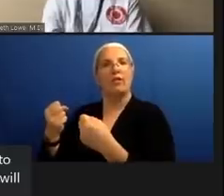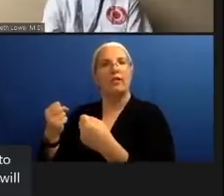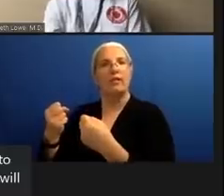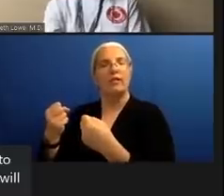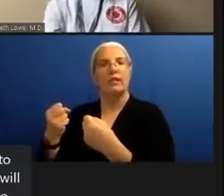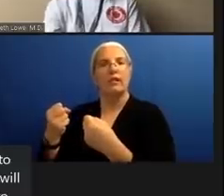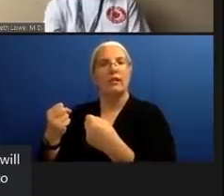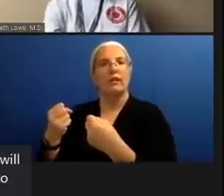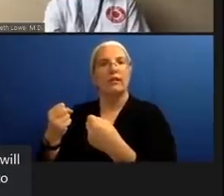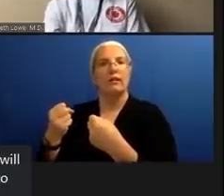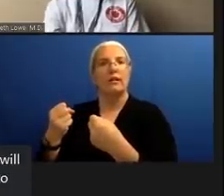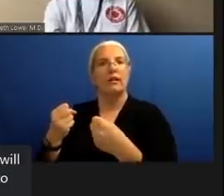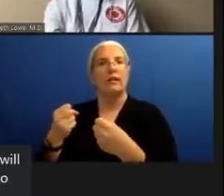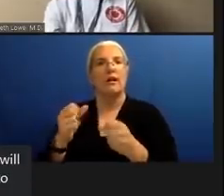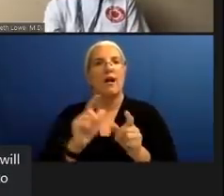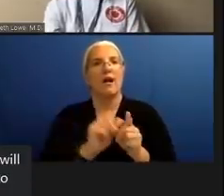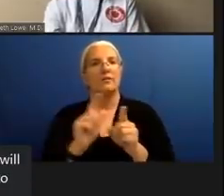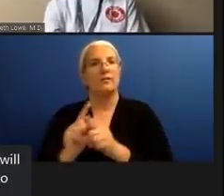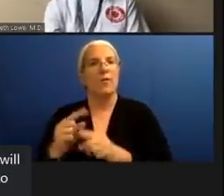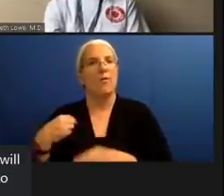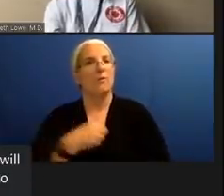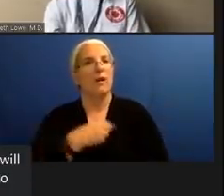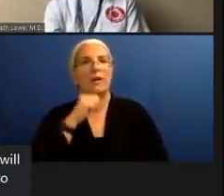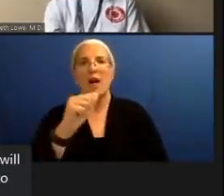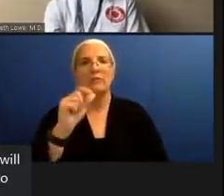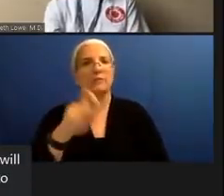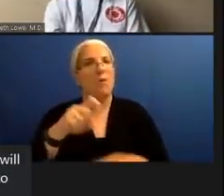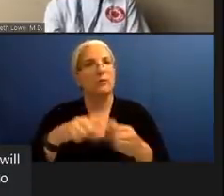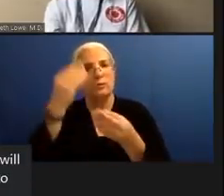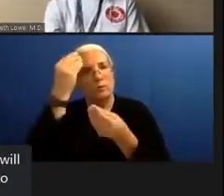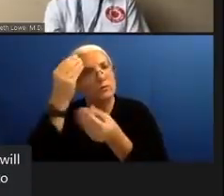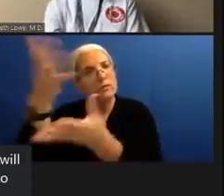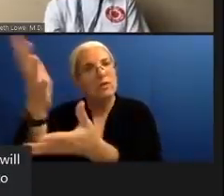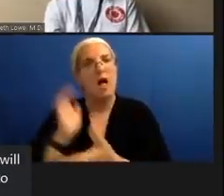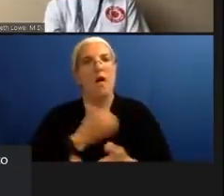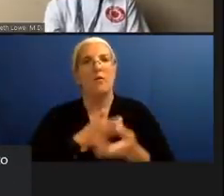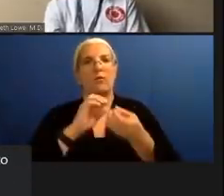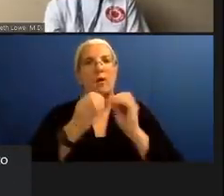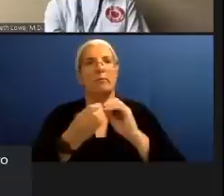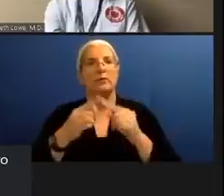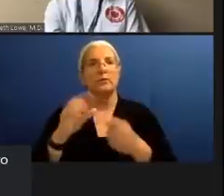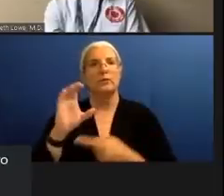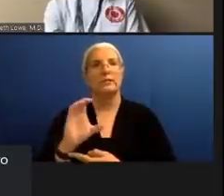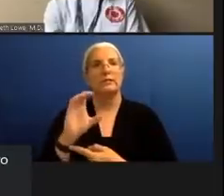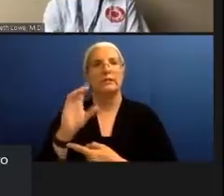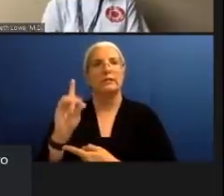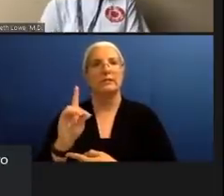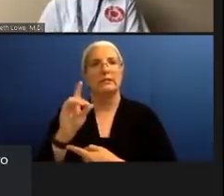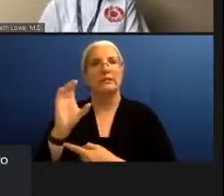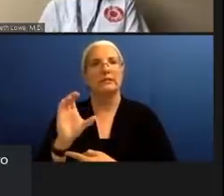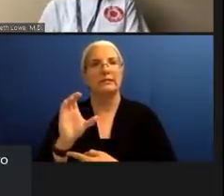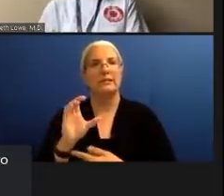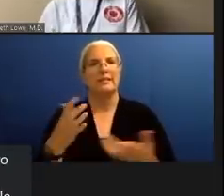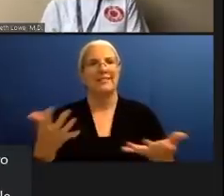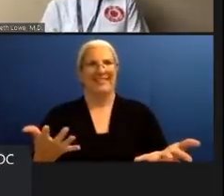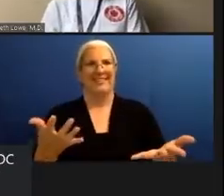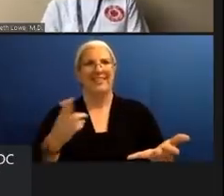CDC's National Healthcare Safety Network? Starting off with a bang, who would like to tackle that one? Dr. Willis?